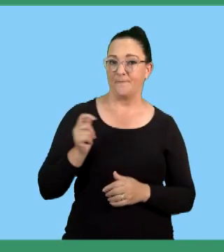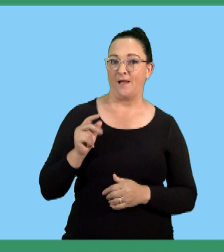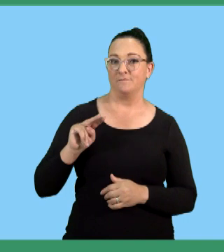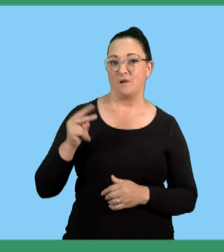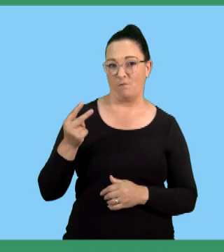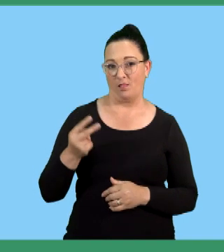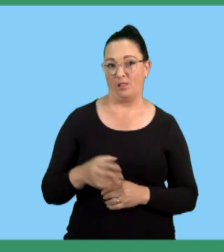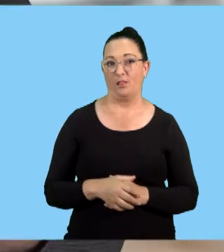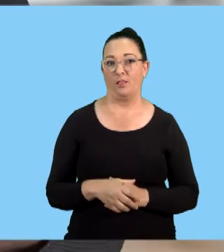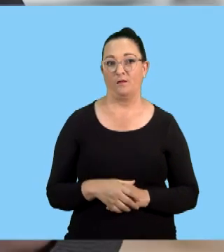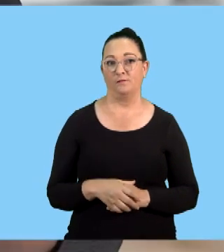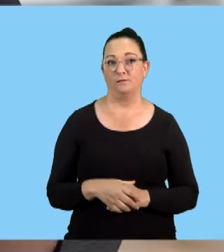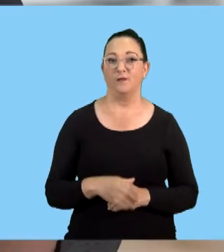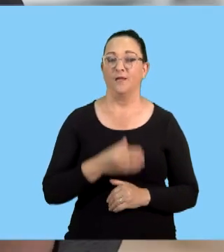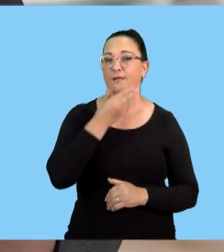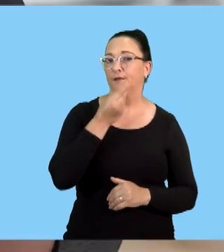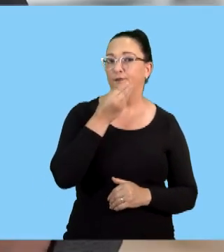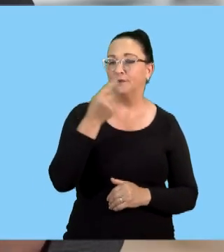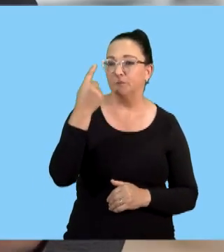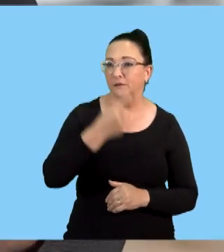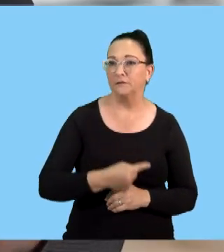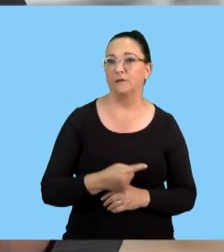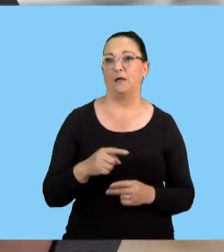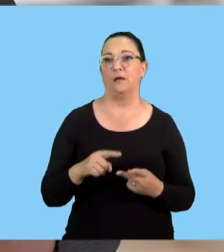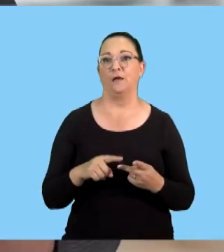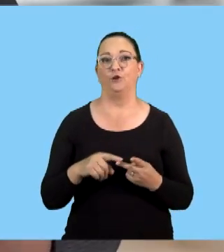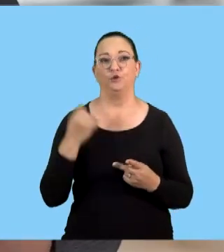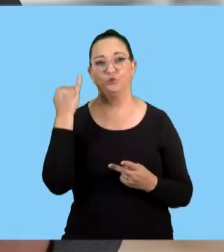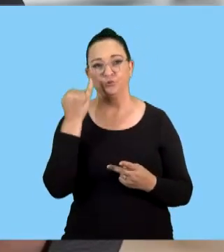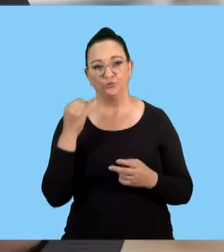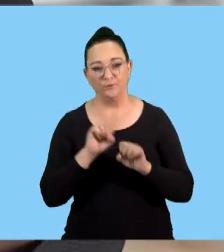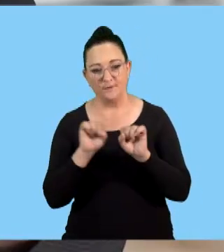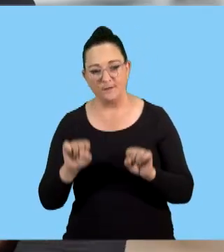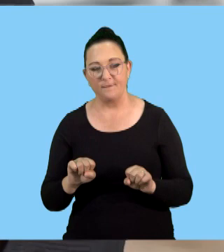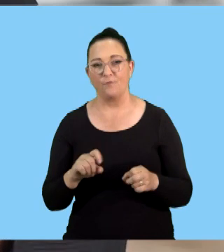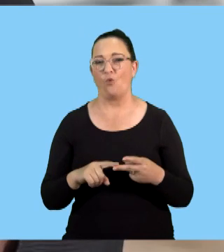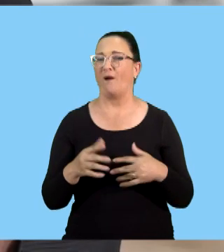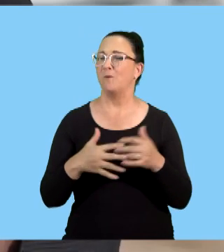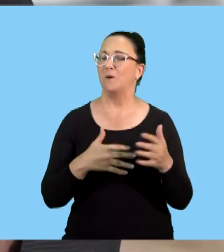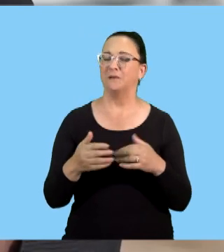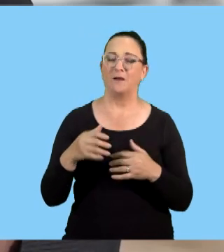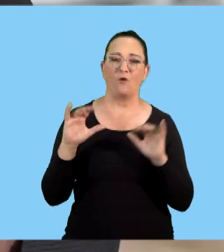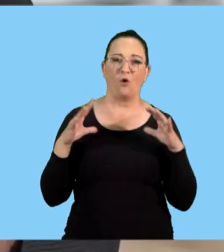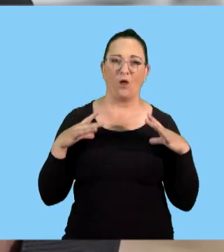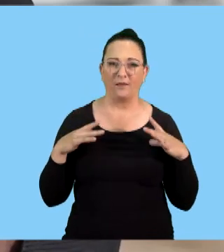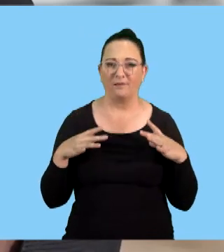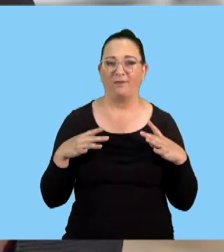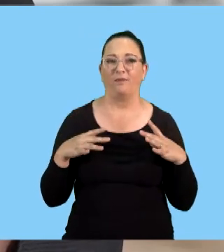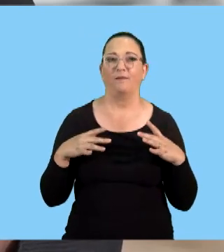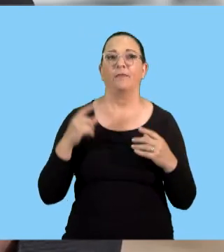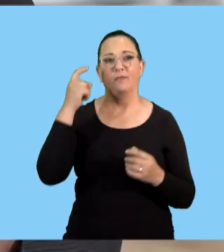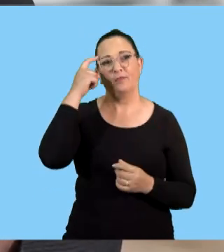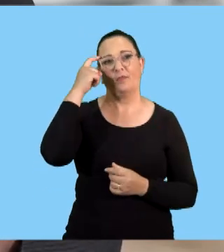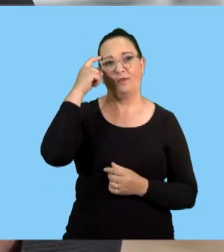know our public holidays. We know we've got your Christmas Day, we've got your June 16, whatever holidays that you can think of.